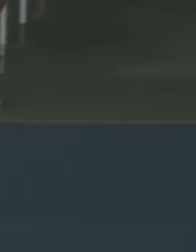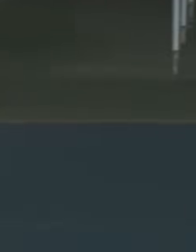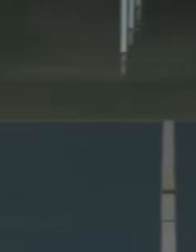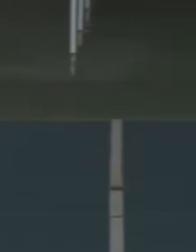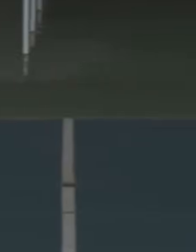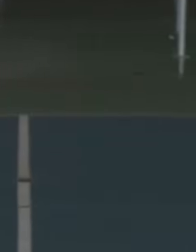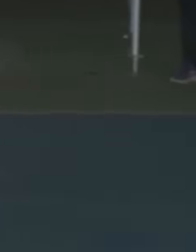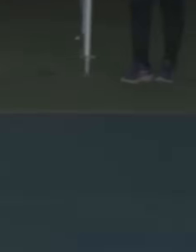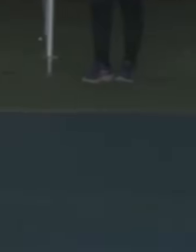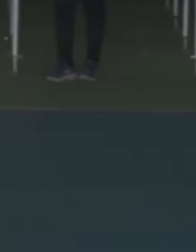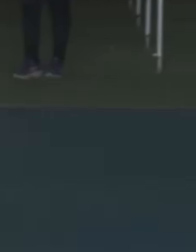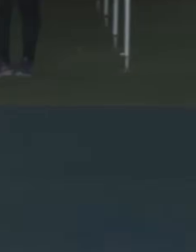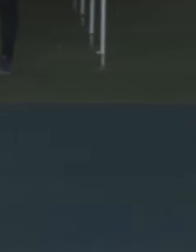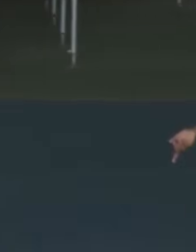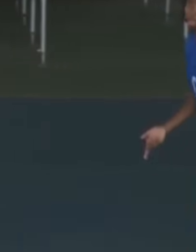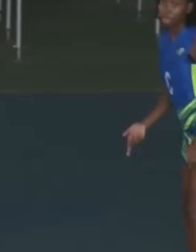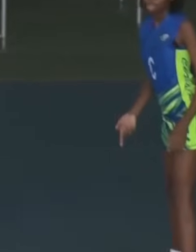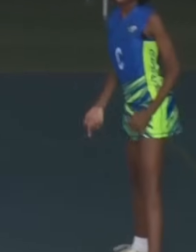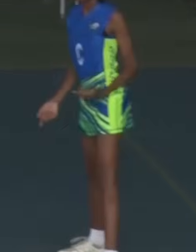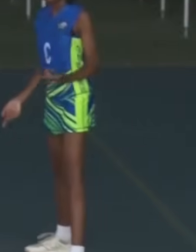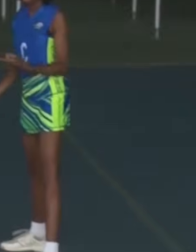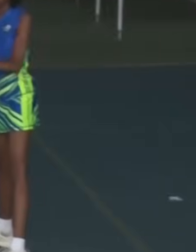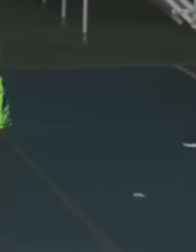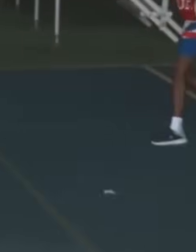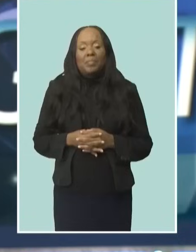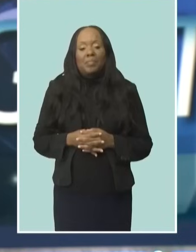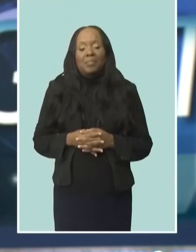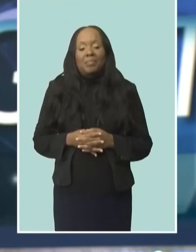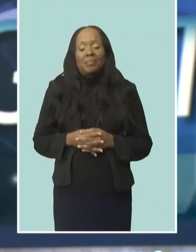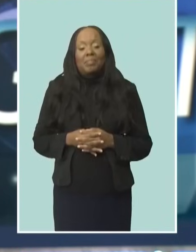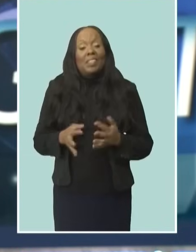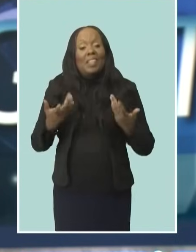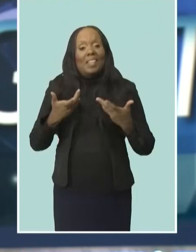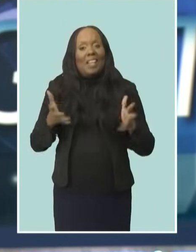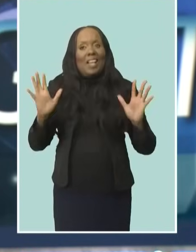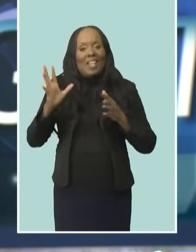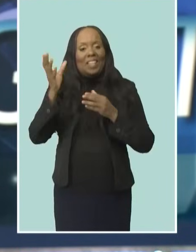24-6. Anmar Goodrich Boyce, CBC Sports. Well,